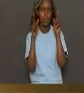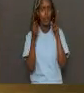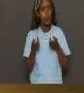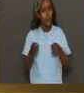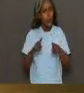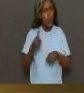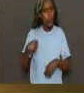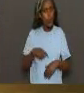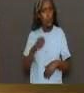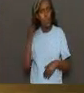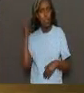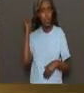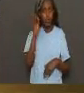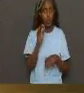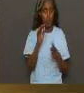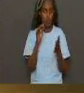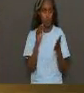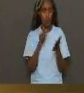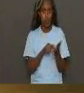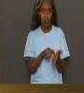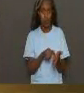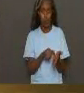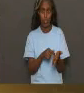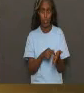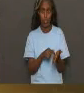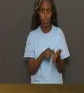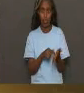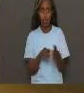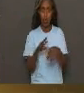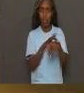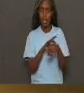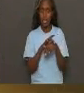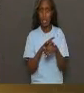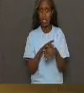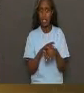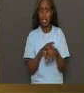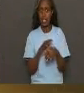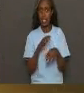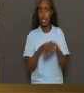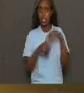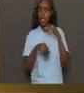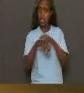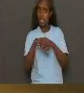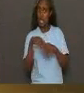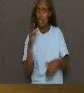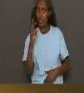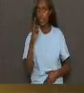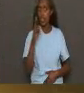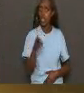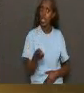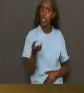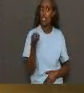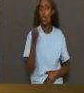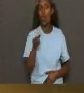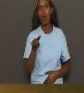When you throw a fair coin, it will land on either the head, H,